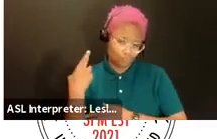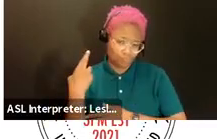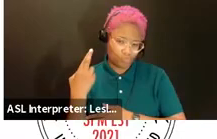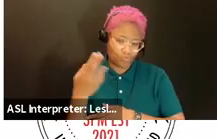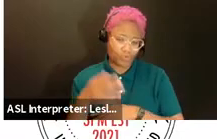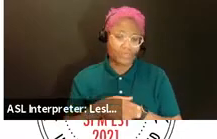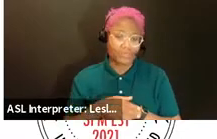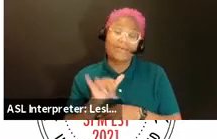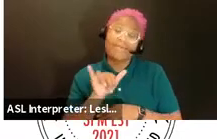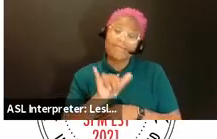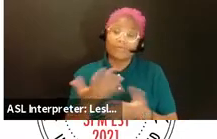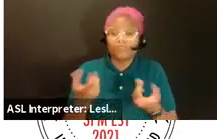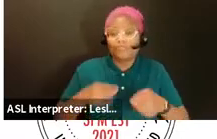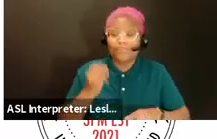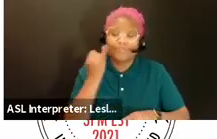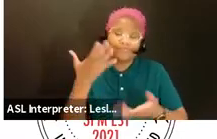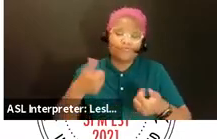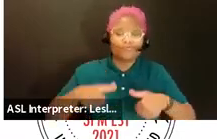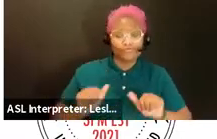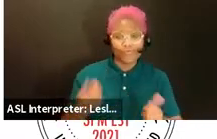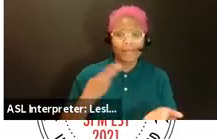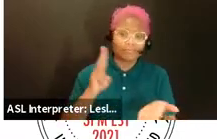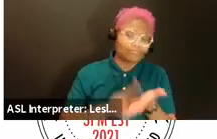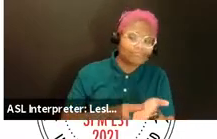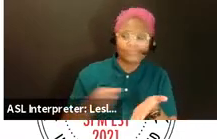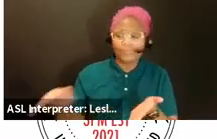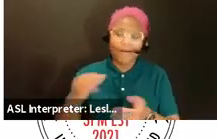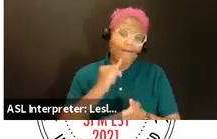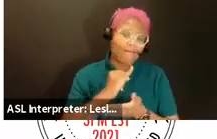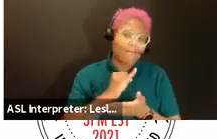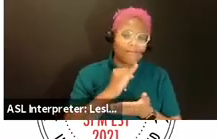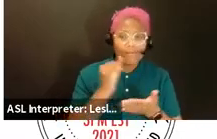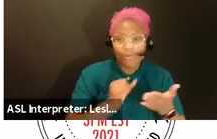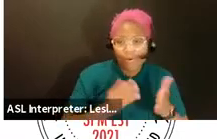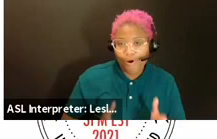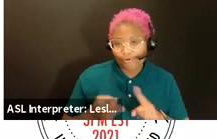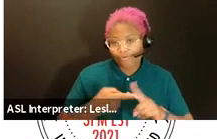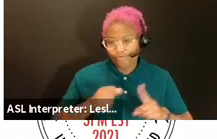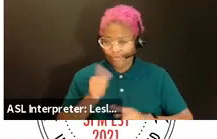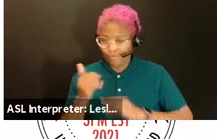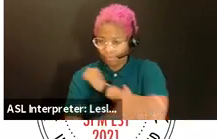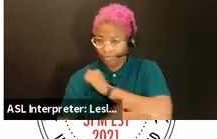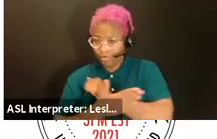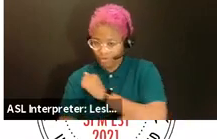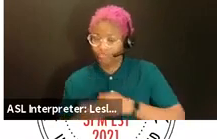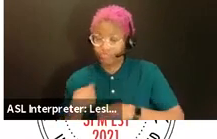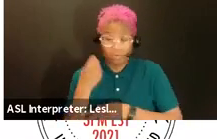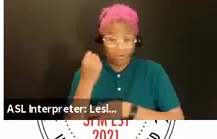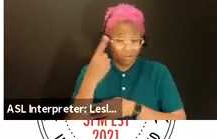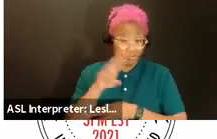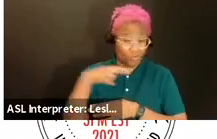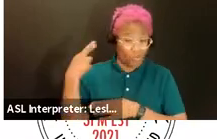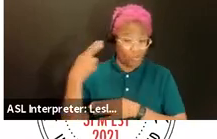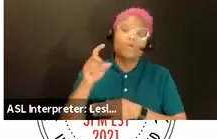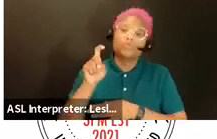artists. In these really uncertain times, it is important that the risk be shared and its